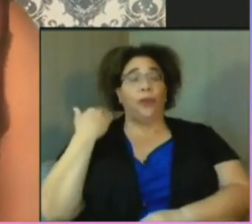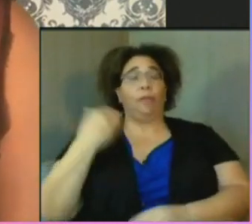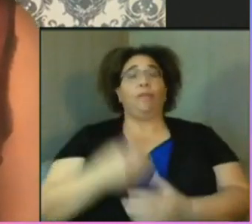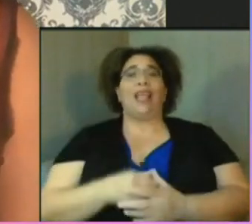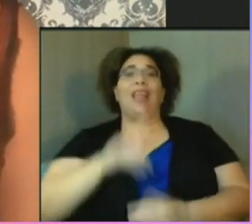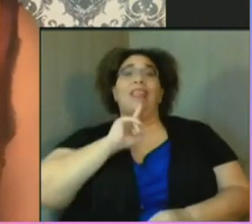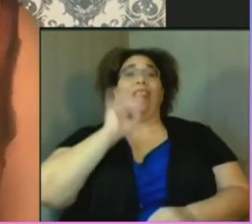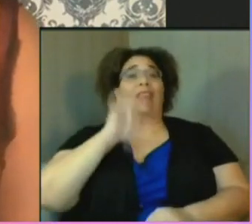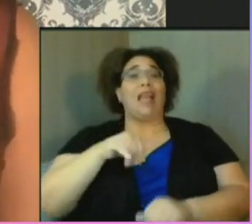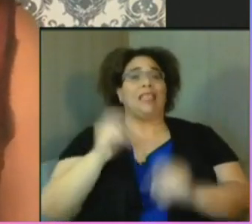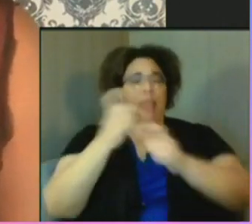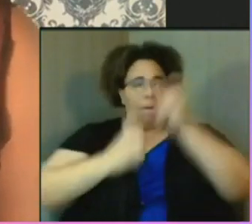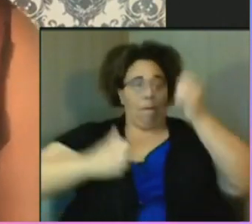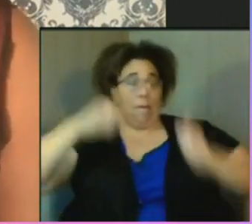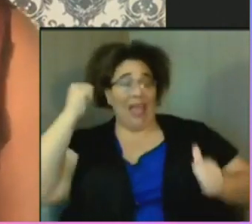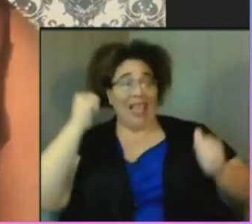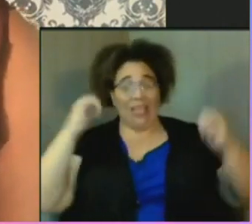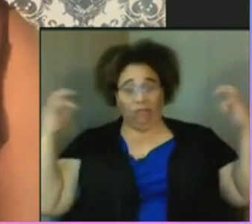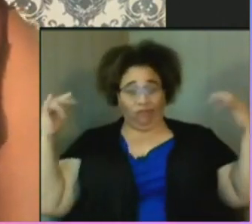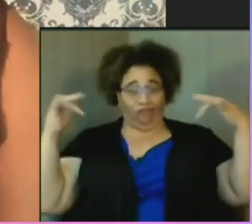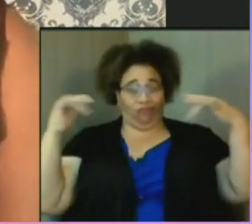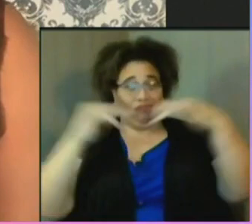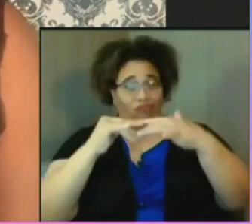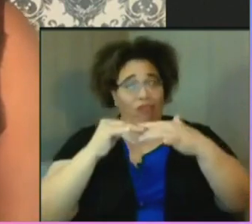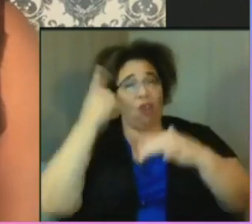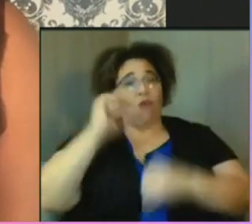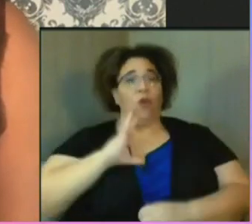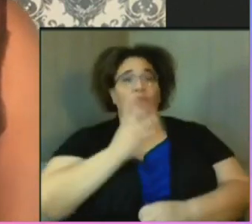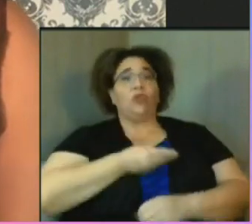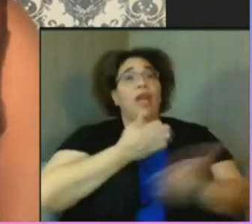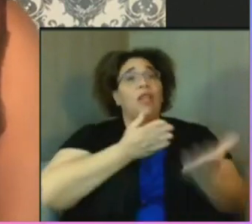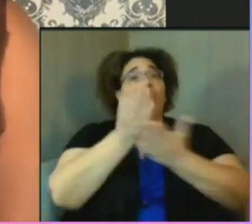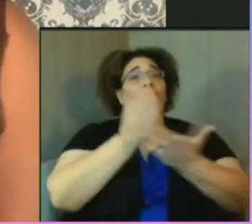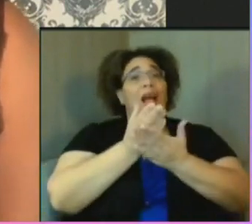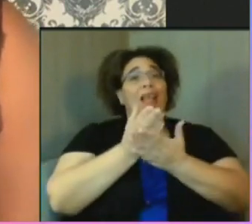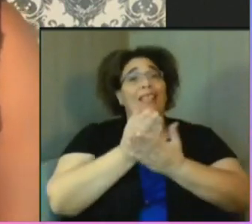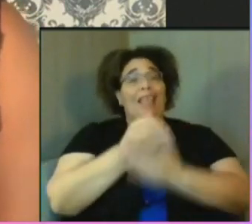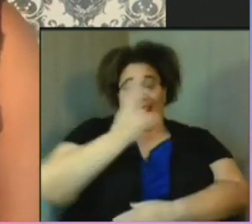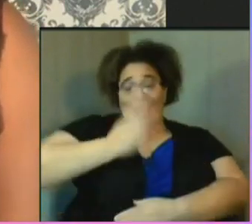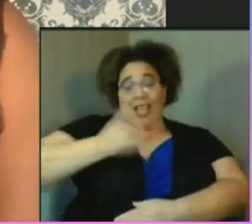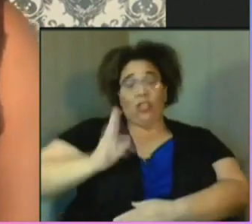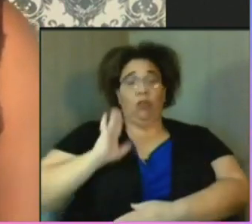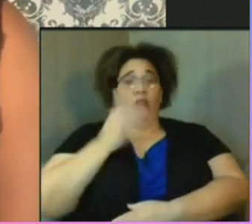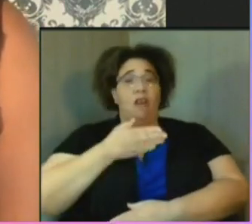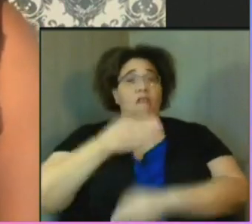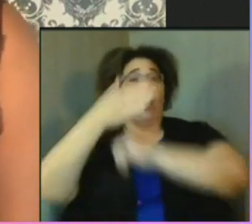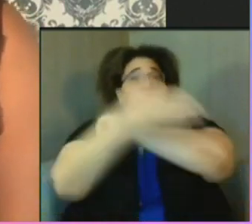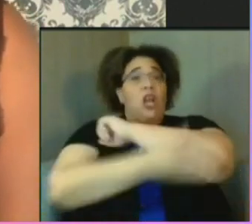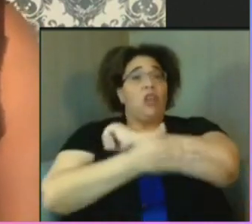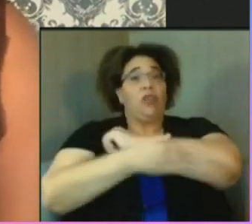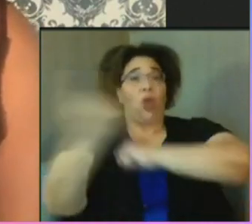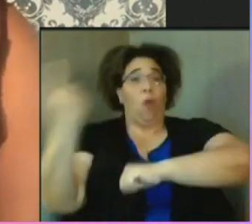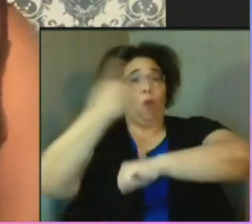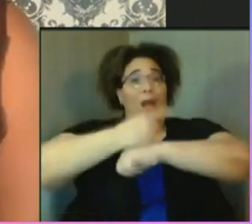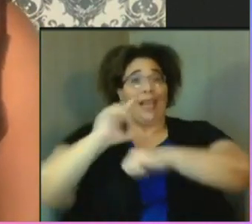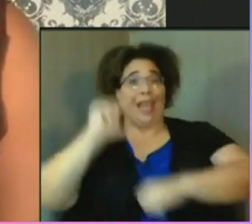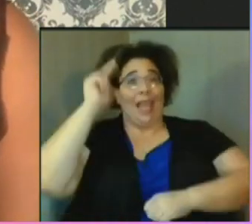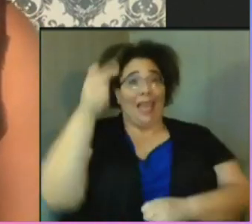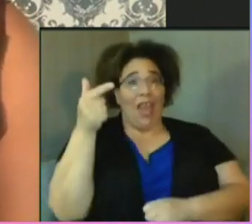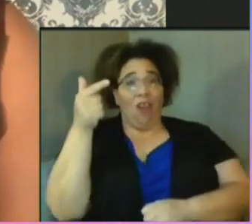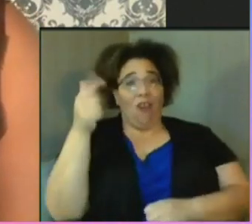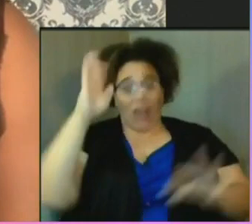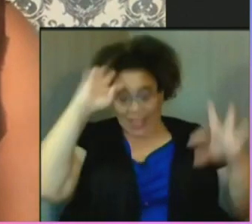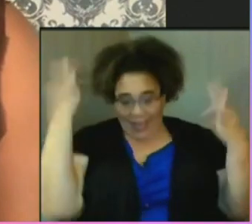largest gathering for trans rights in the history of our country. And of course, just one day later, another glimpse of the future